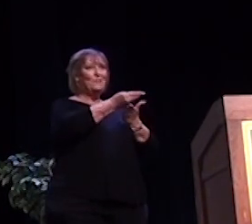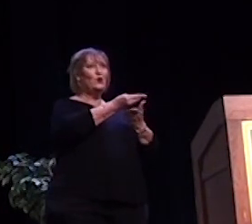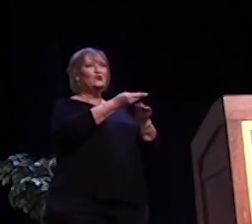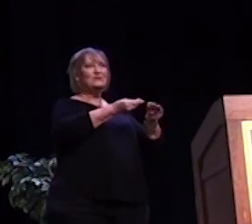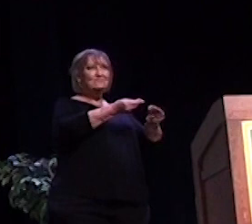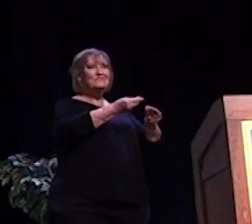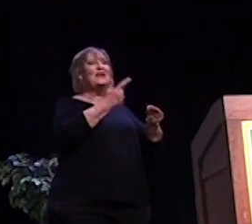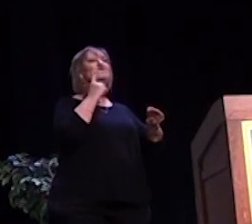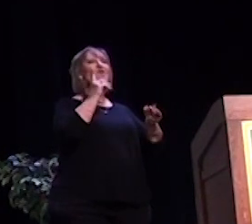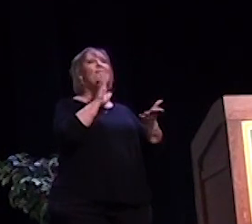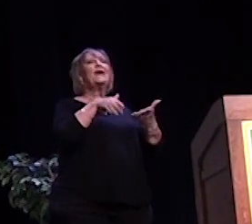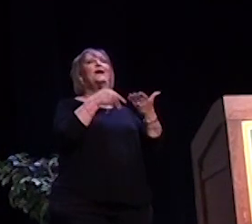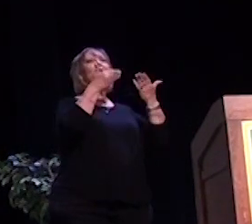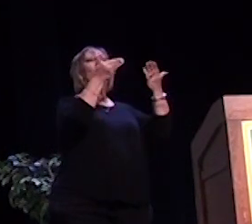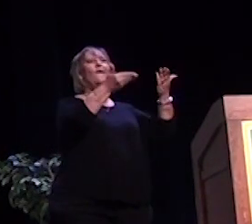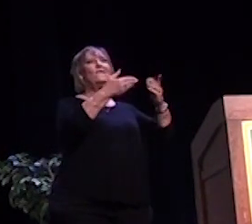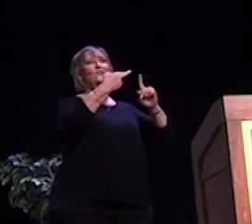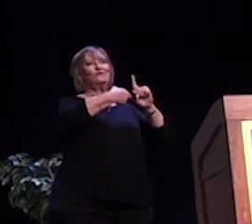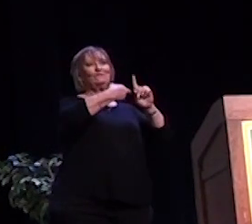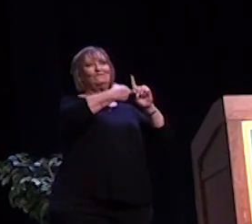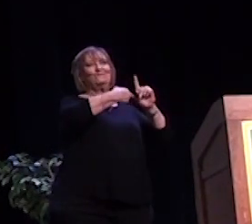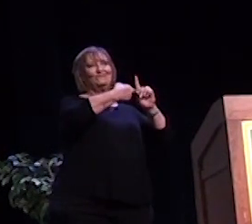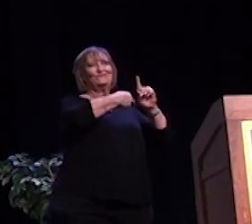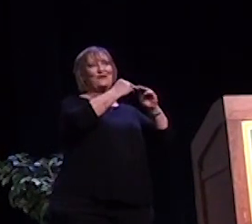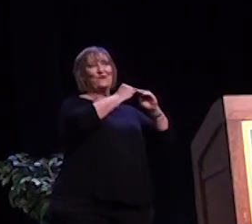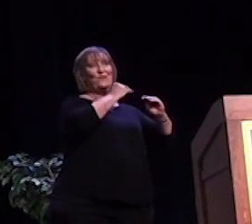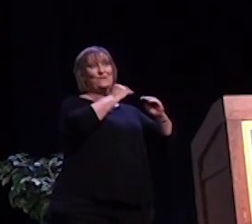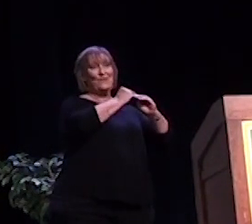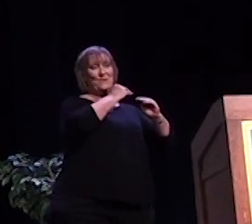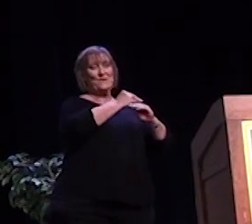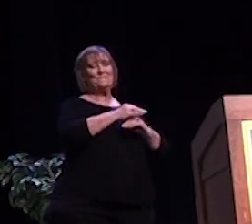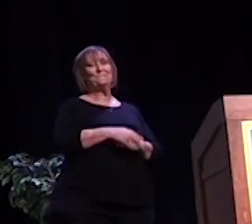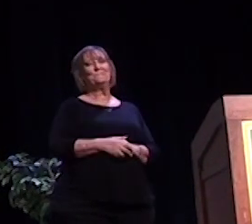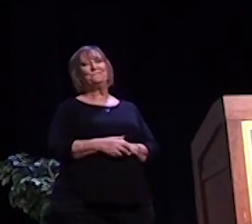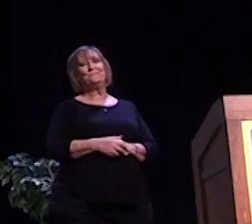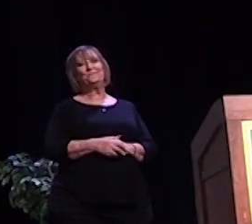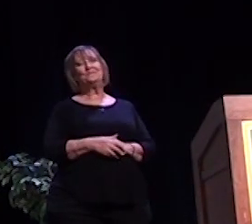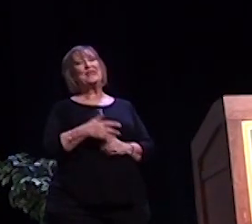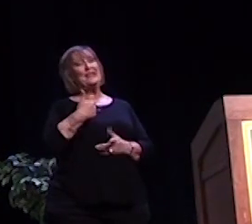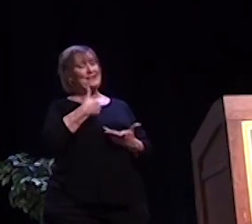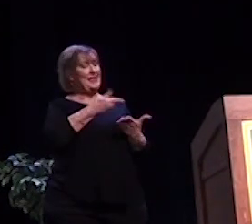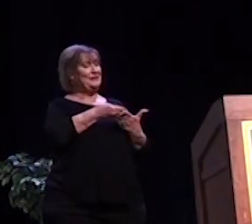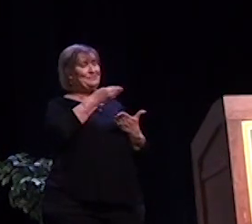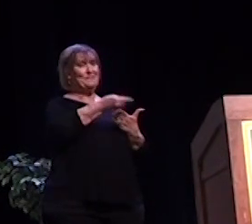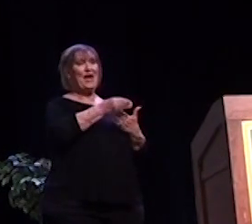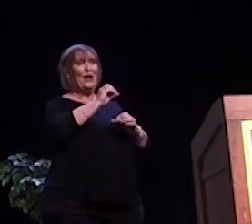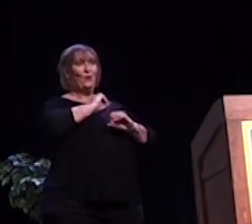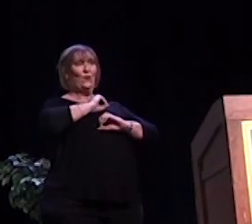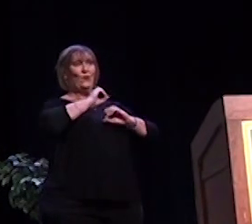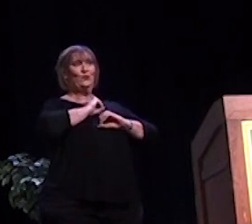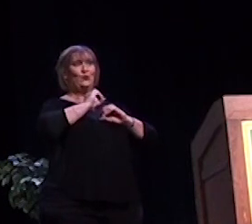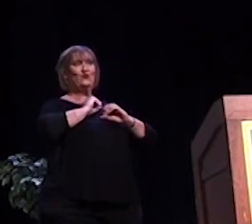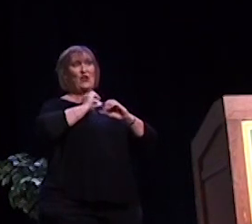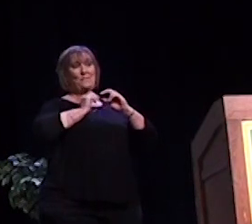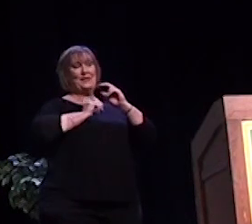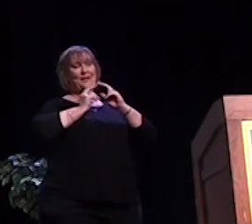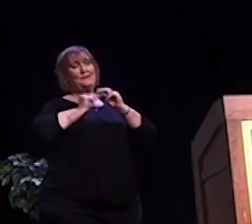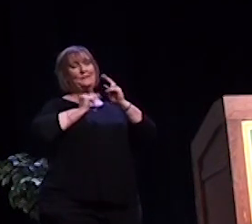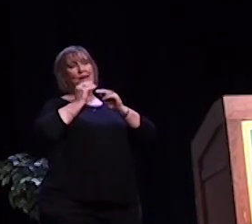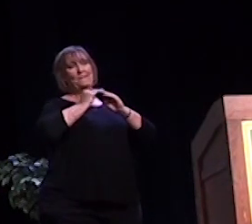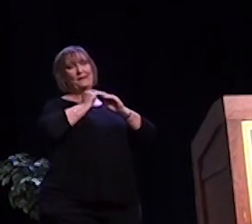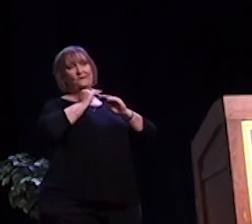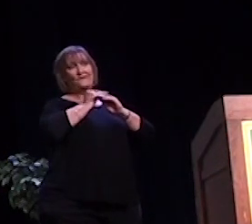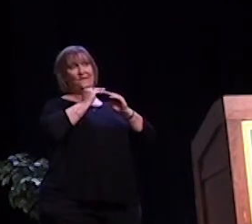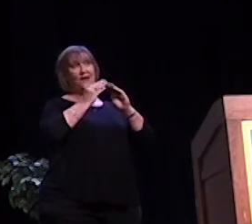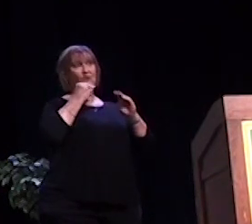cooperative basis. What's unique about the Rock USA model and resident ownership is that limited equity means that each of the